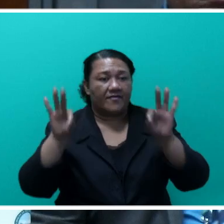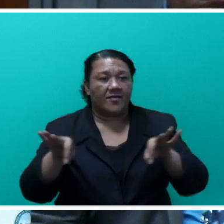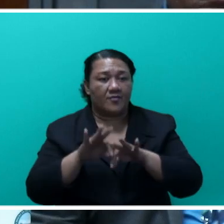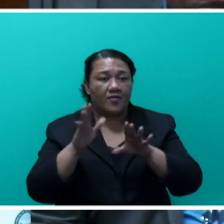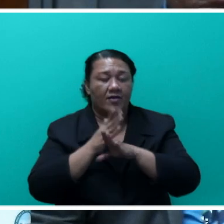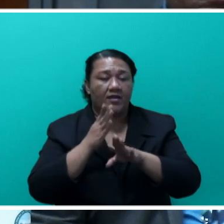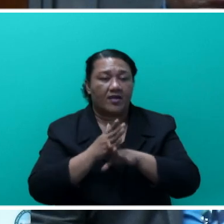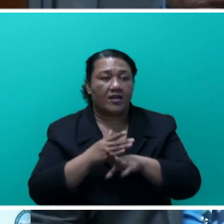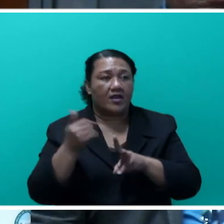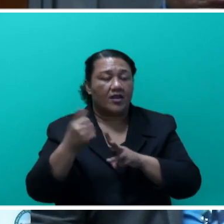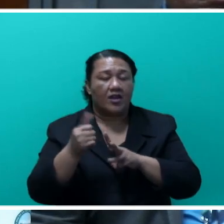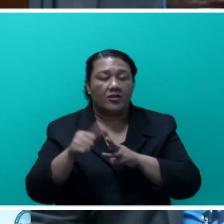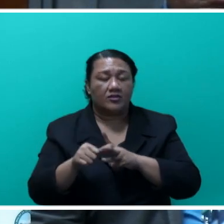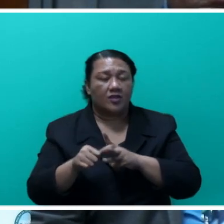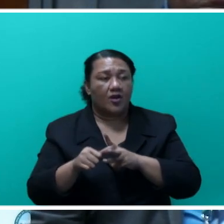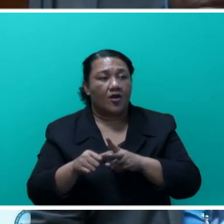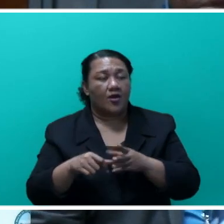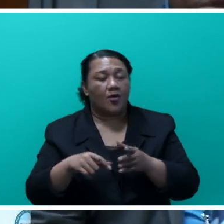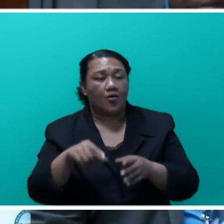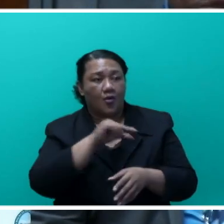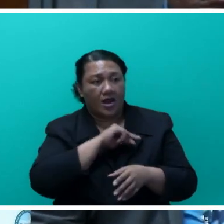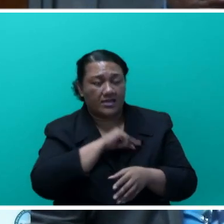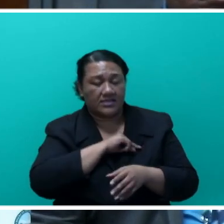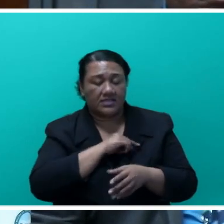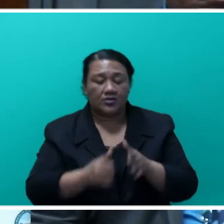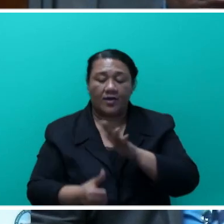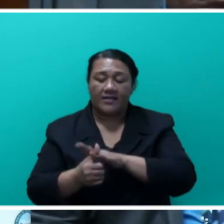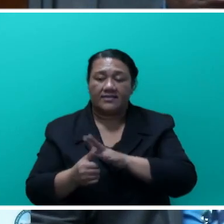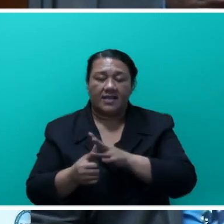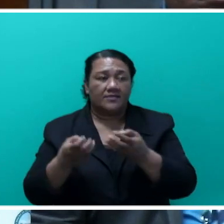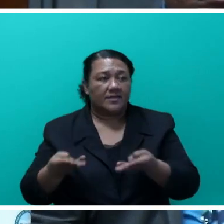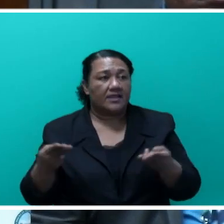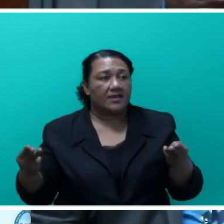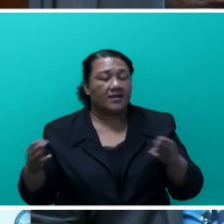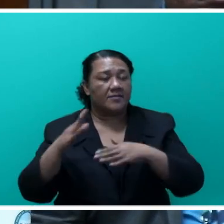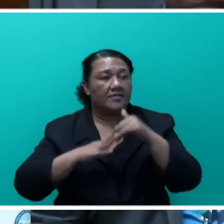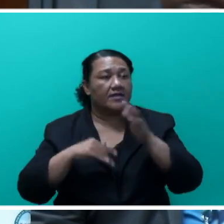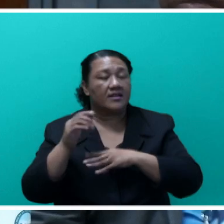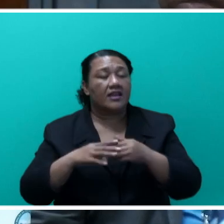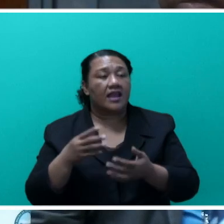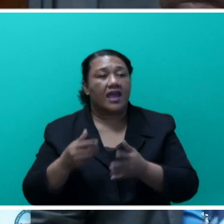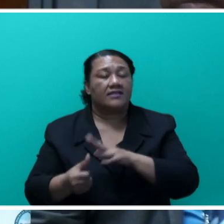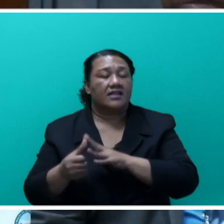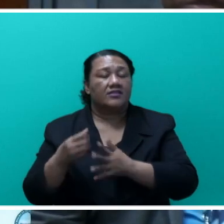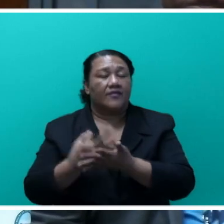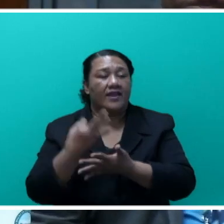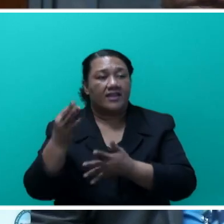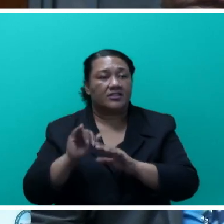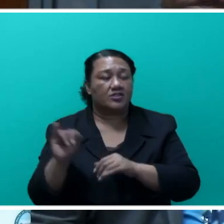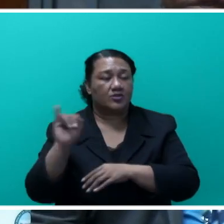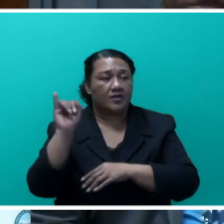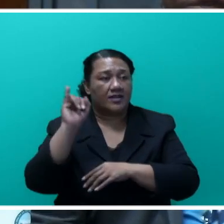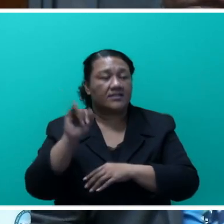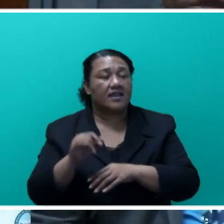3, cost, quality, and access to building materials; 4, access to finance and insurance;